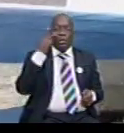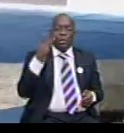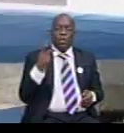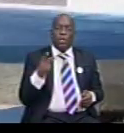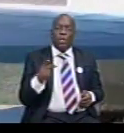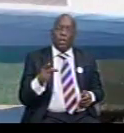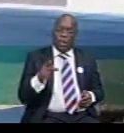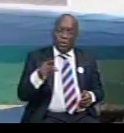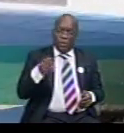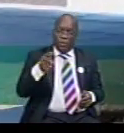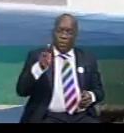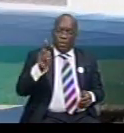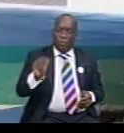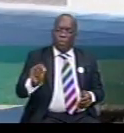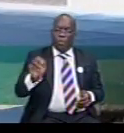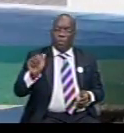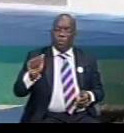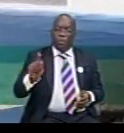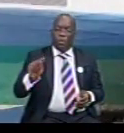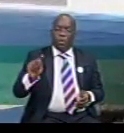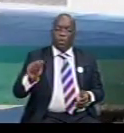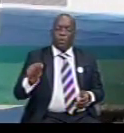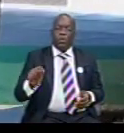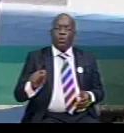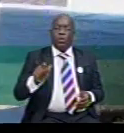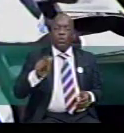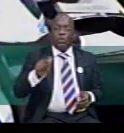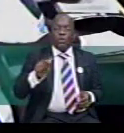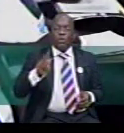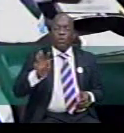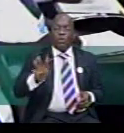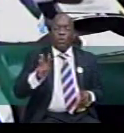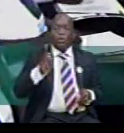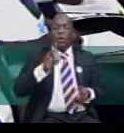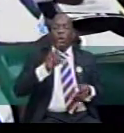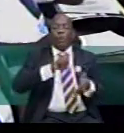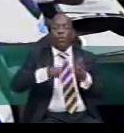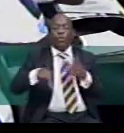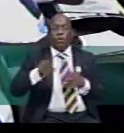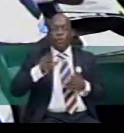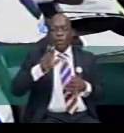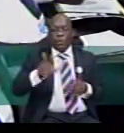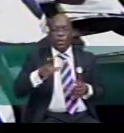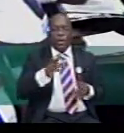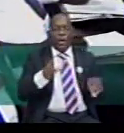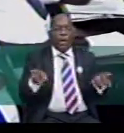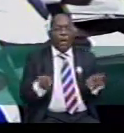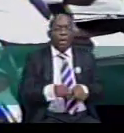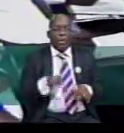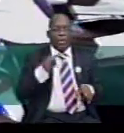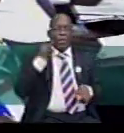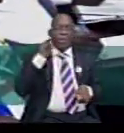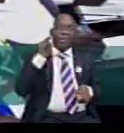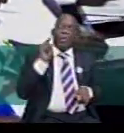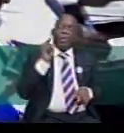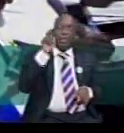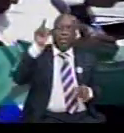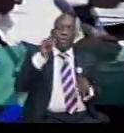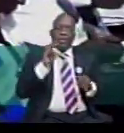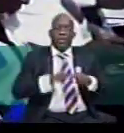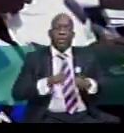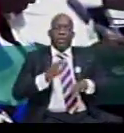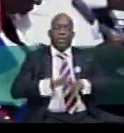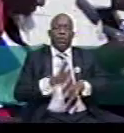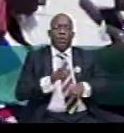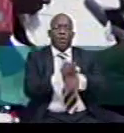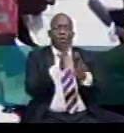and I read from verse 3. It says, "And as they sat upon the Mount of Olives, the